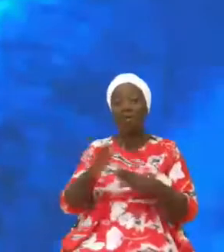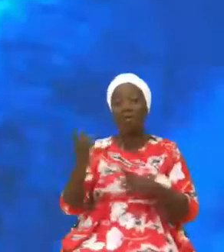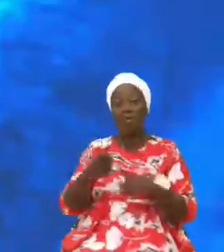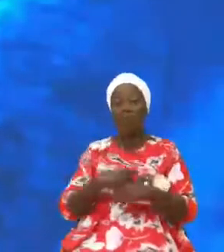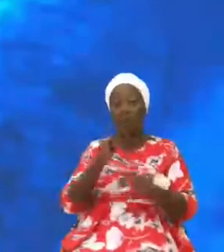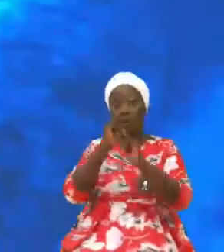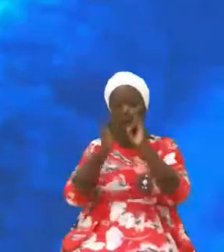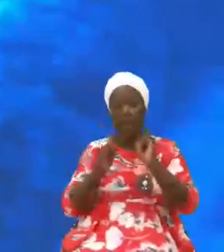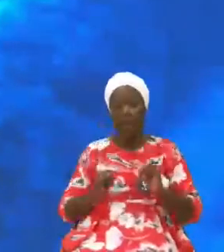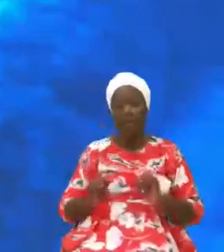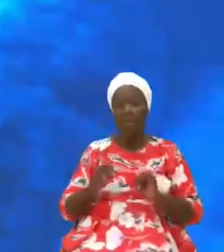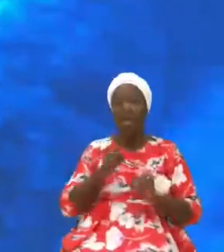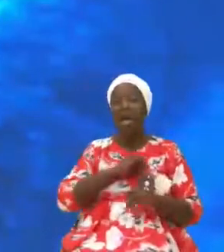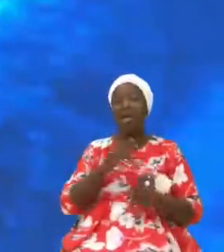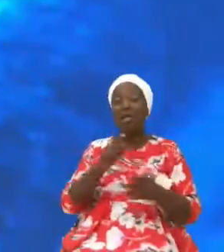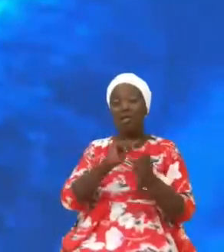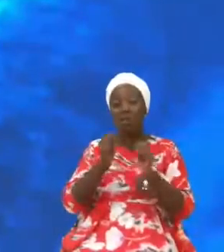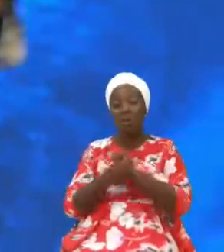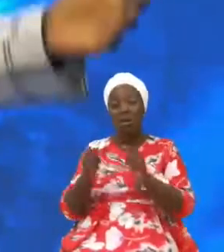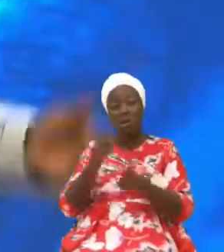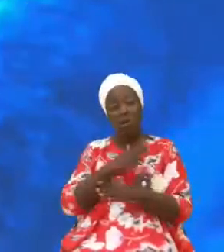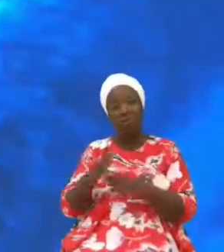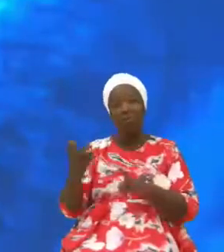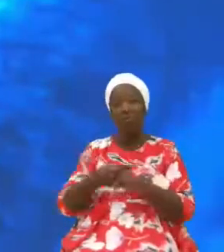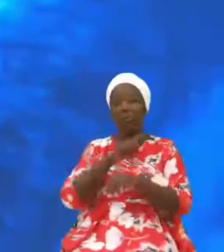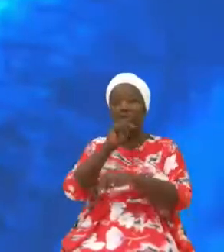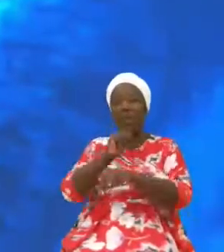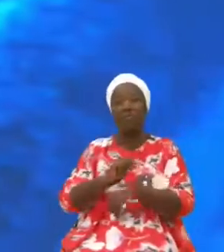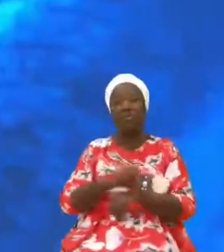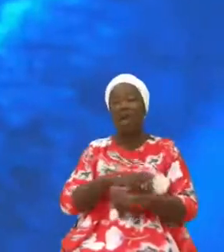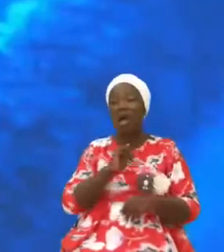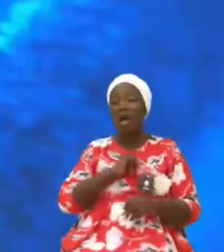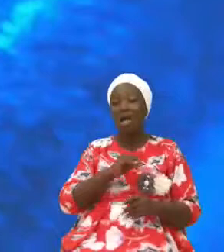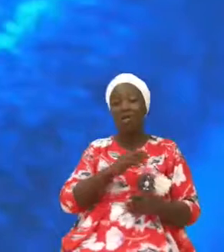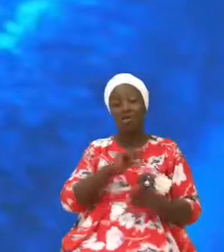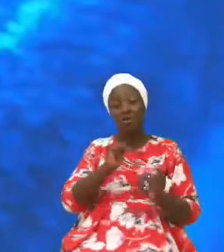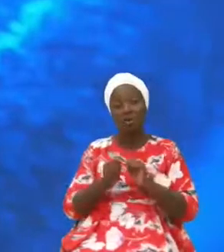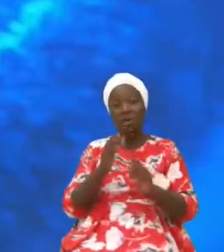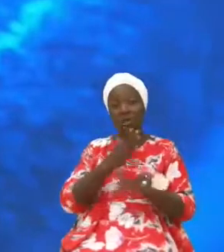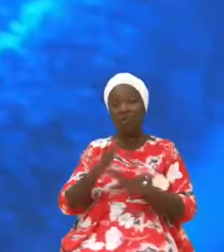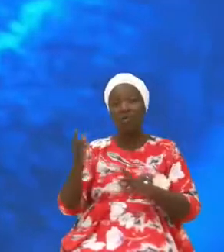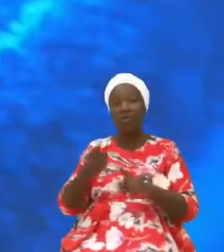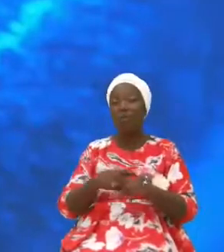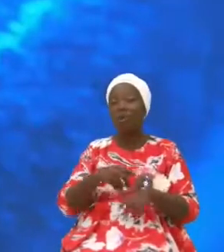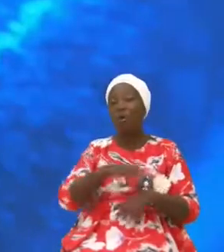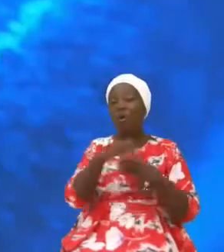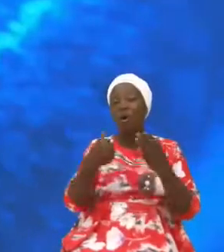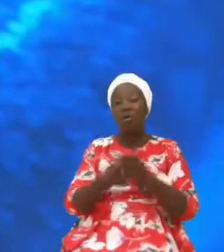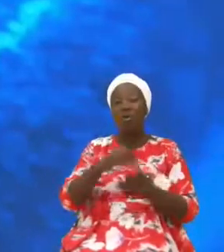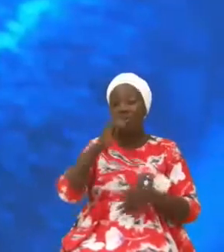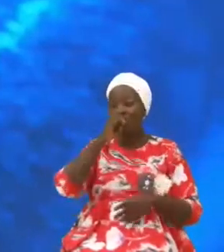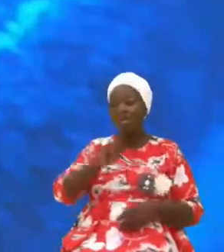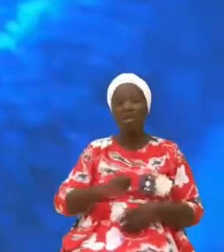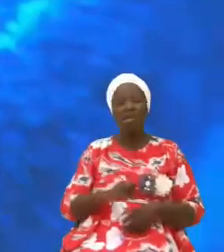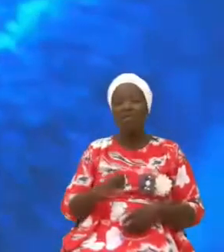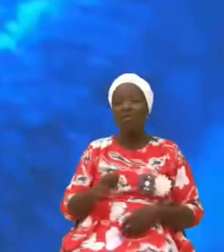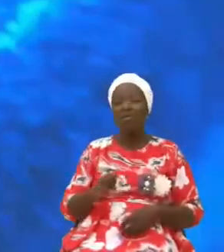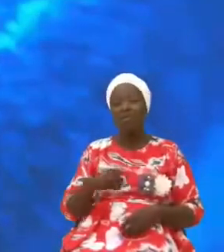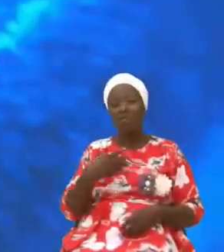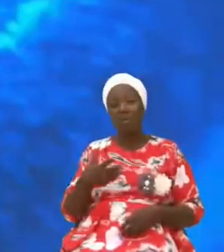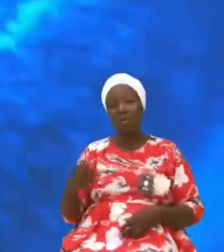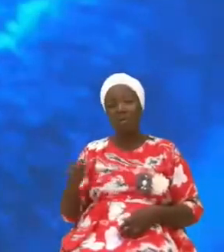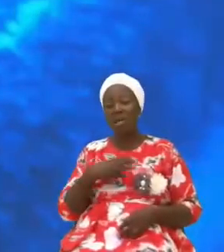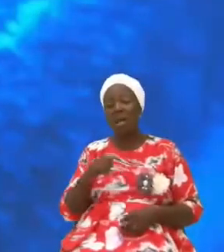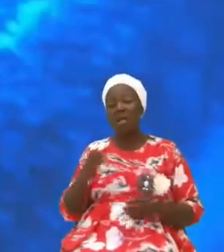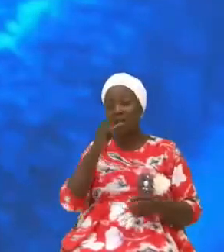away from idols. I turn away from tradition. I turn away from every other